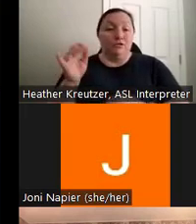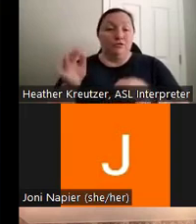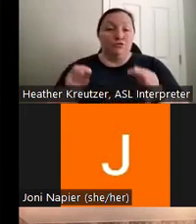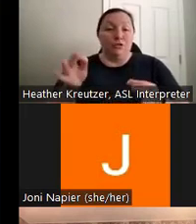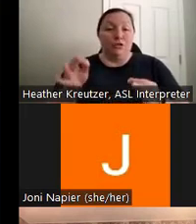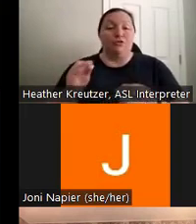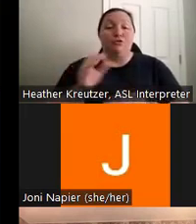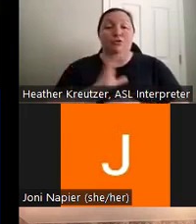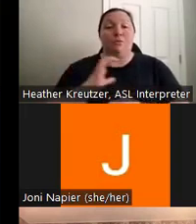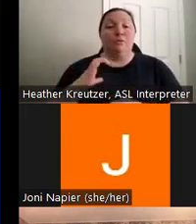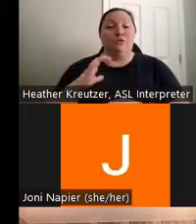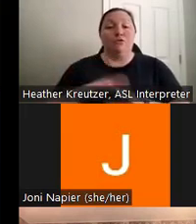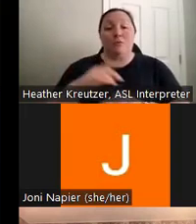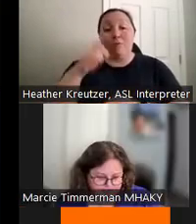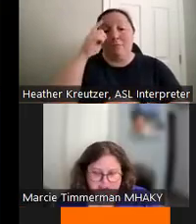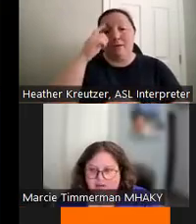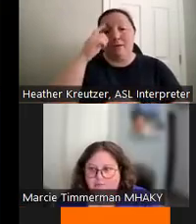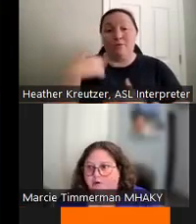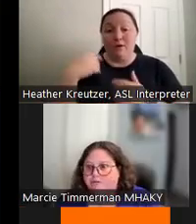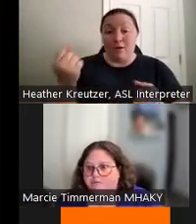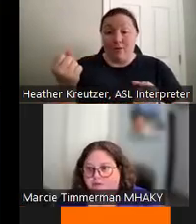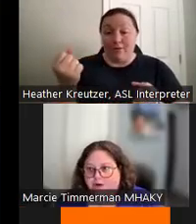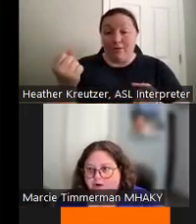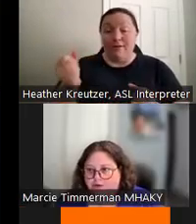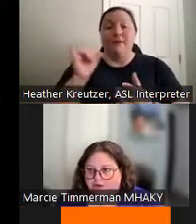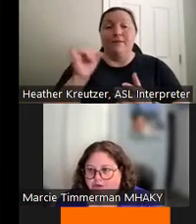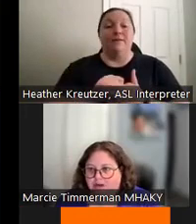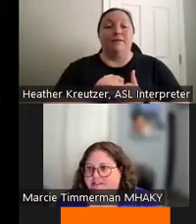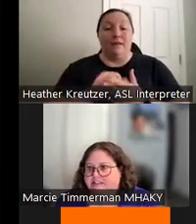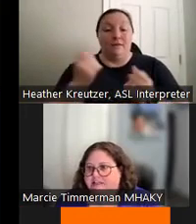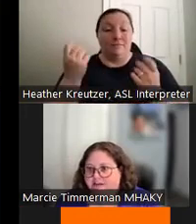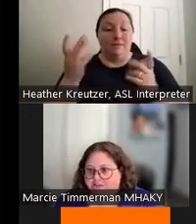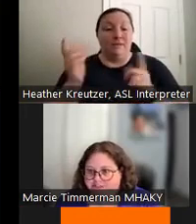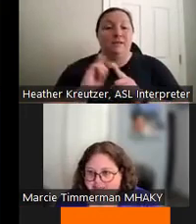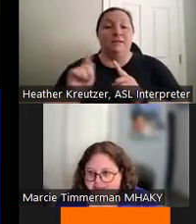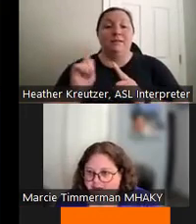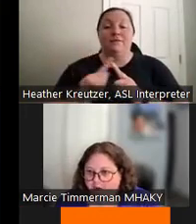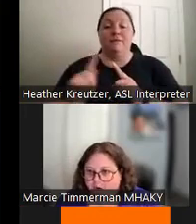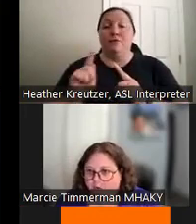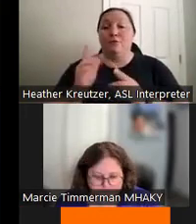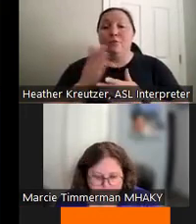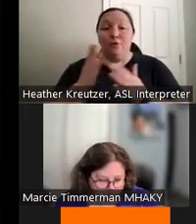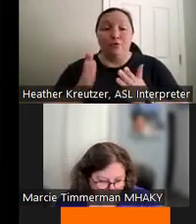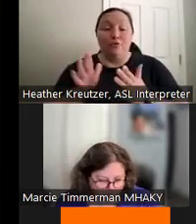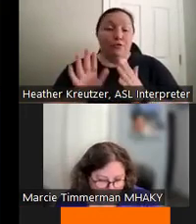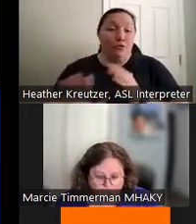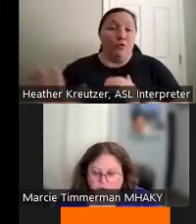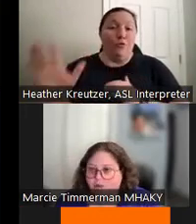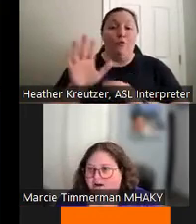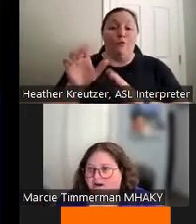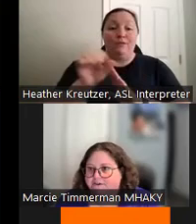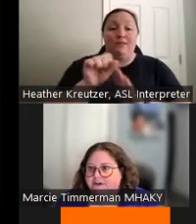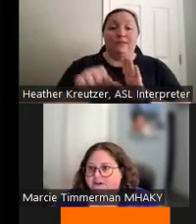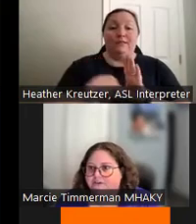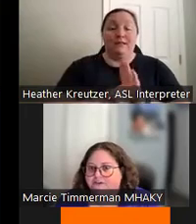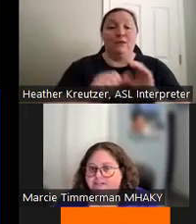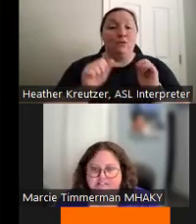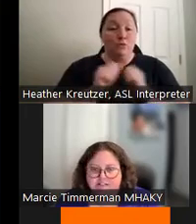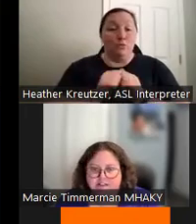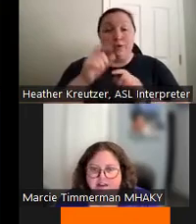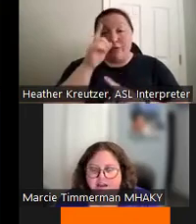Mental Health. That commission has convened multiple partners across the entire state with the real goal